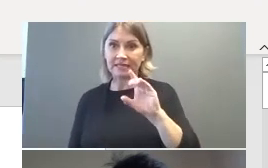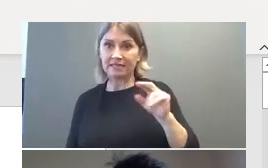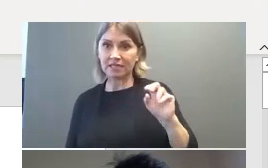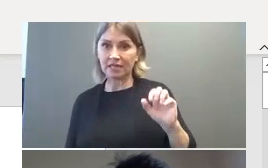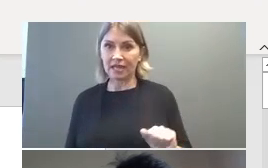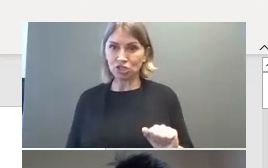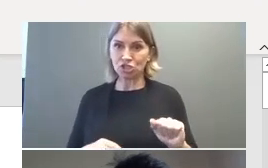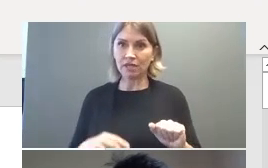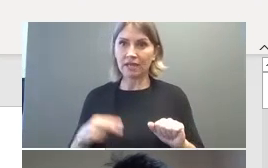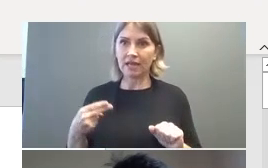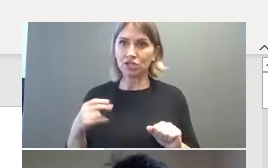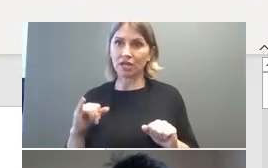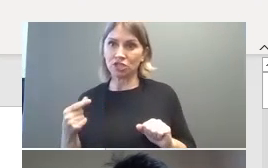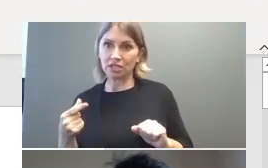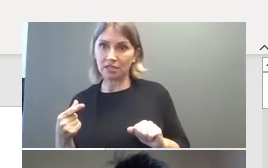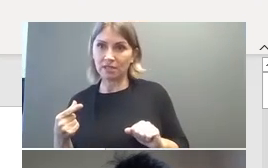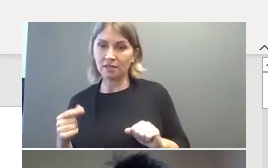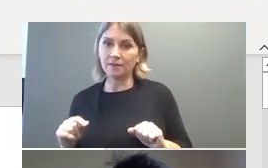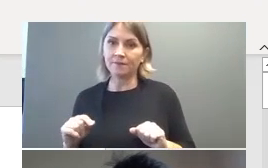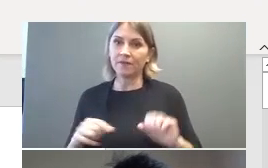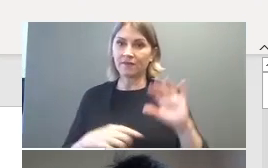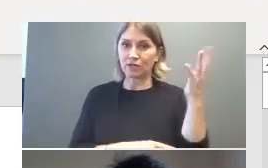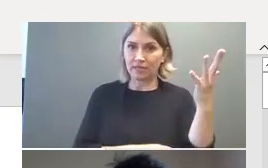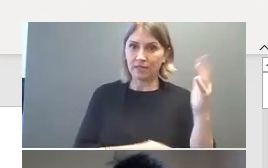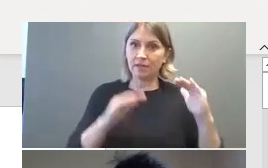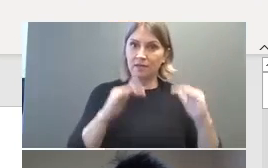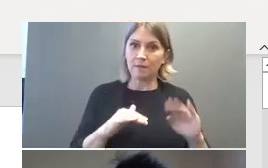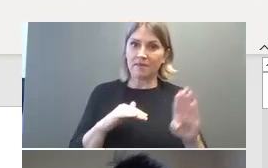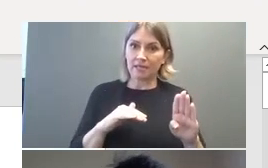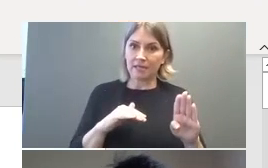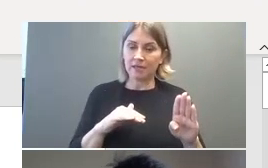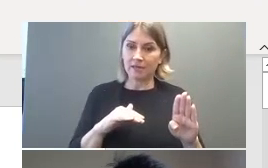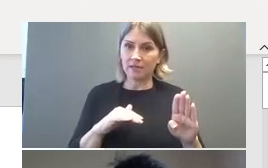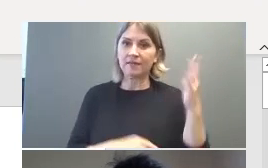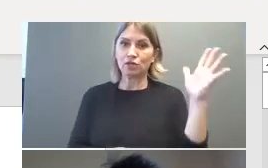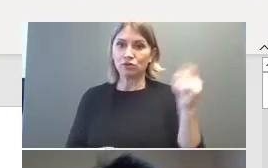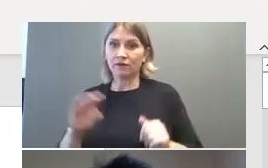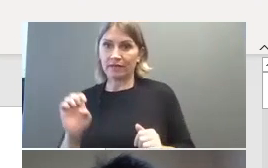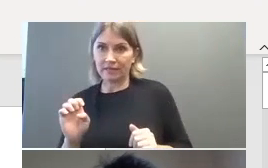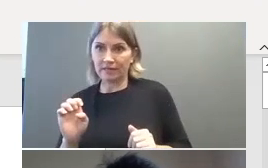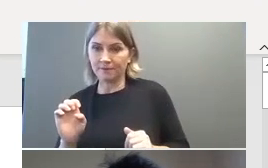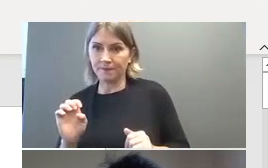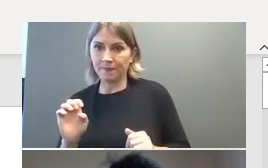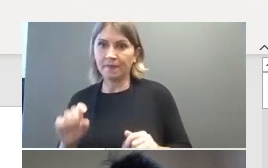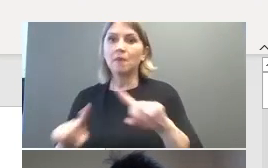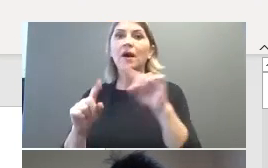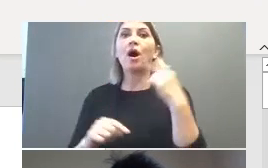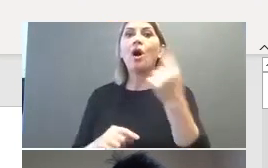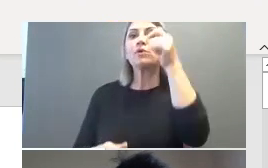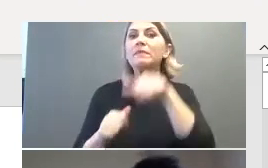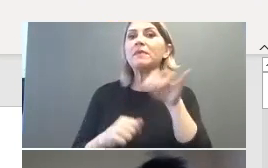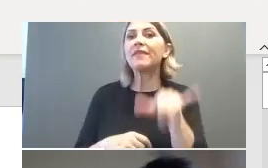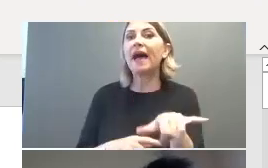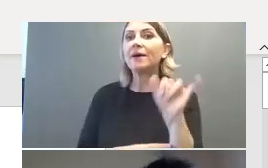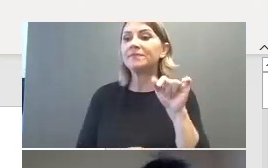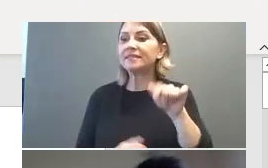G. That is this entire tree. And 1 tree for B and 1 tree for E. But always remember that